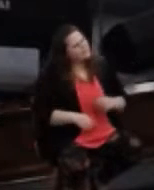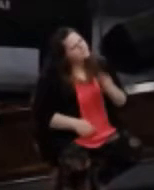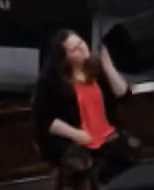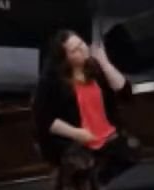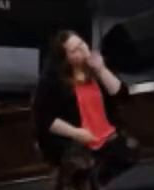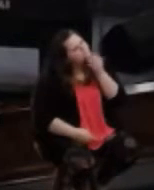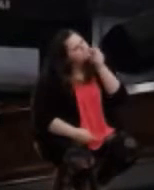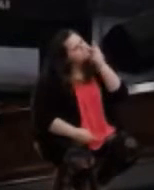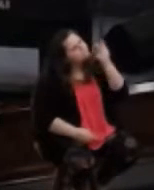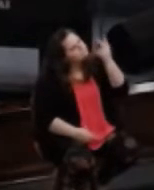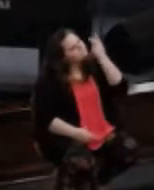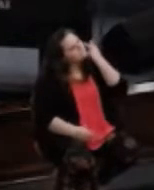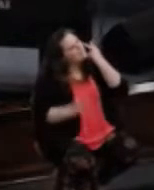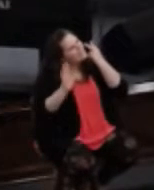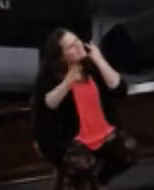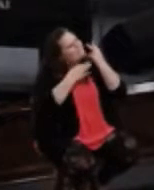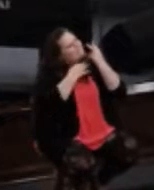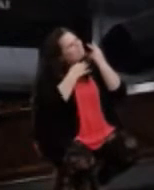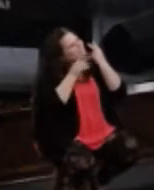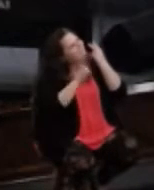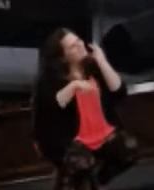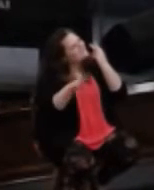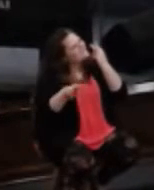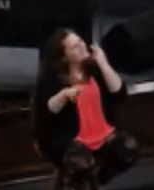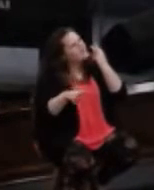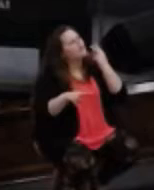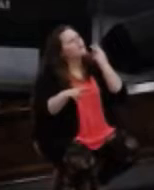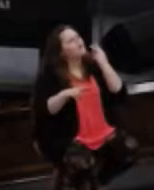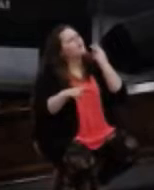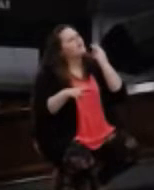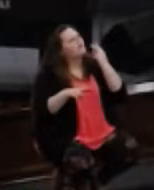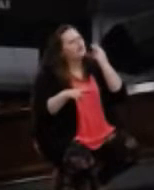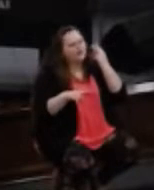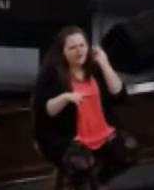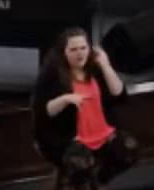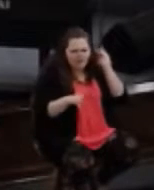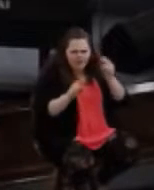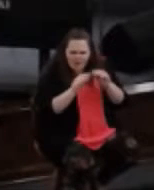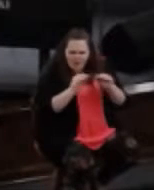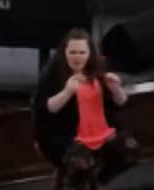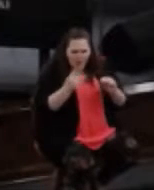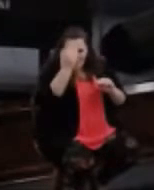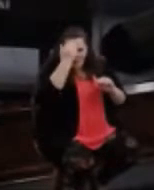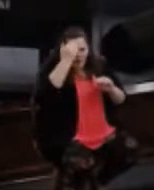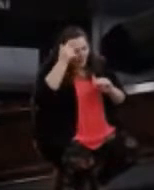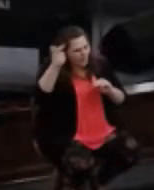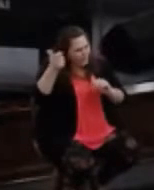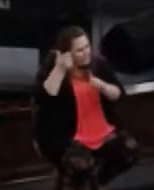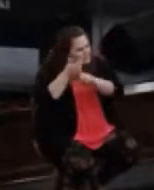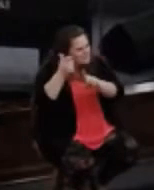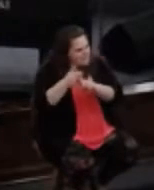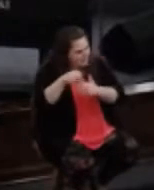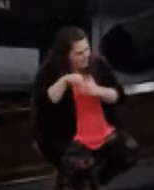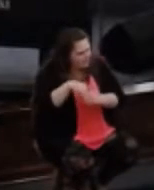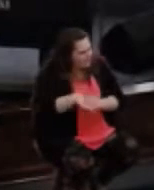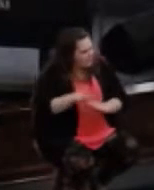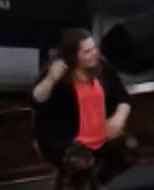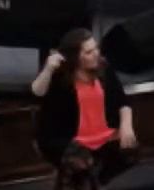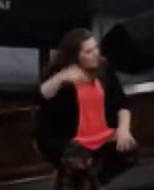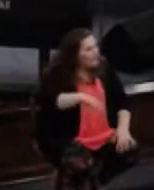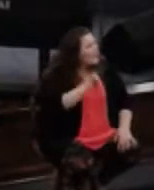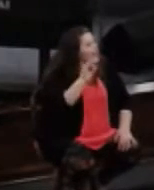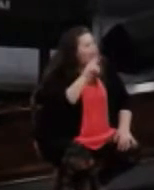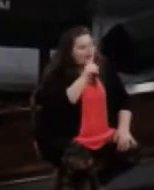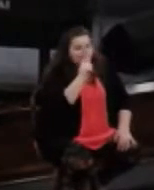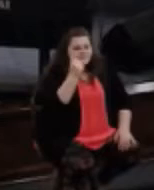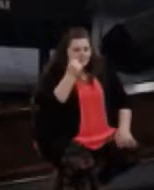his adventure a little later, it occurred to him that nobody knew that he'd gone down there. And if something had